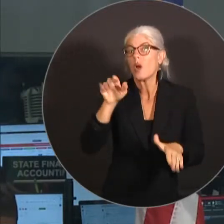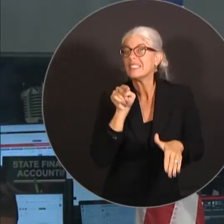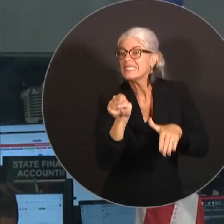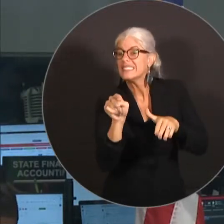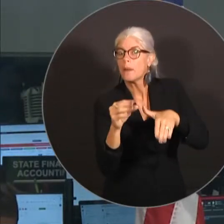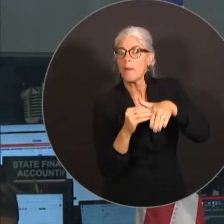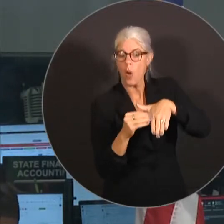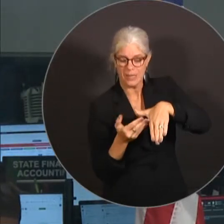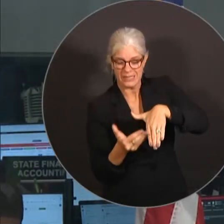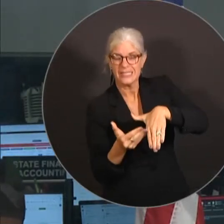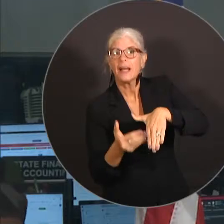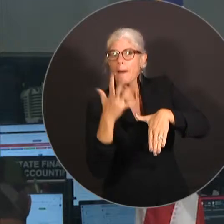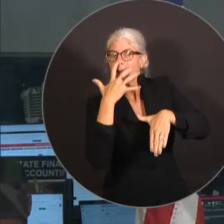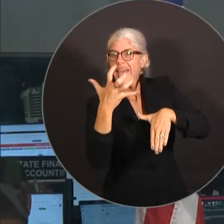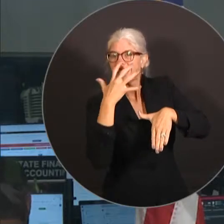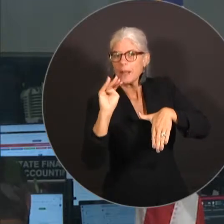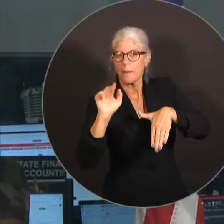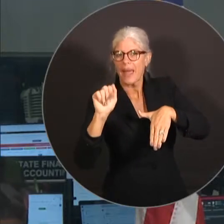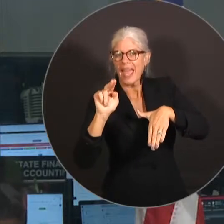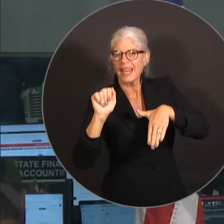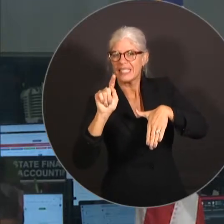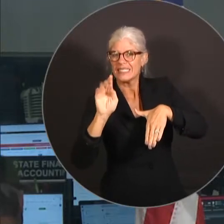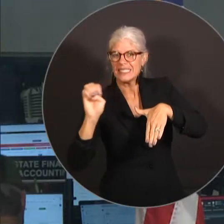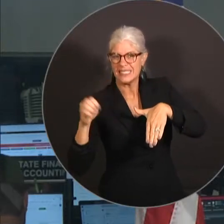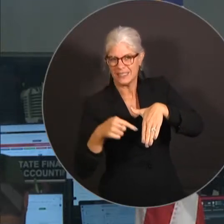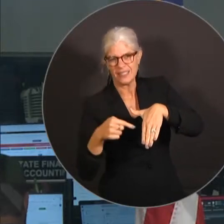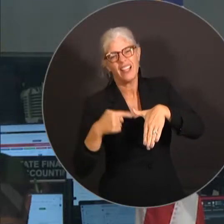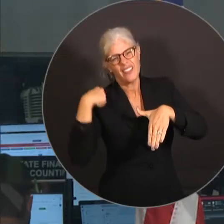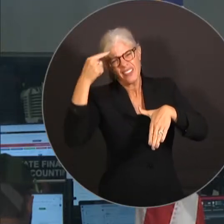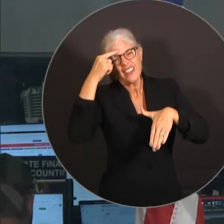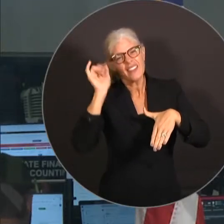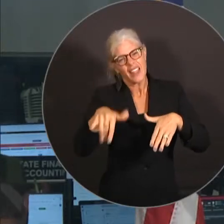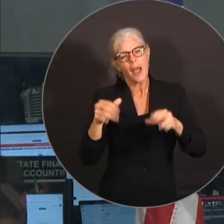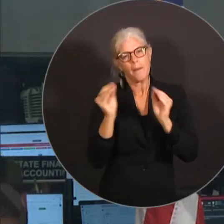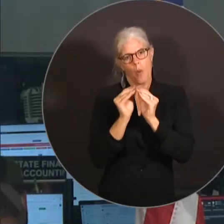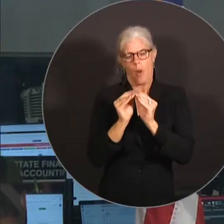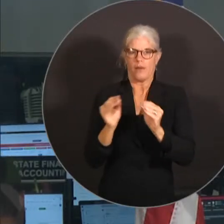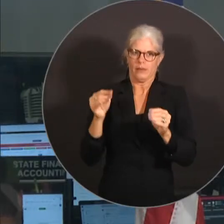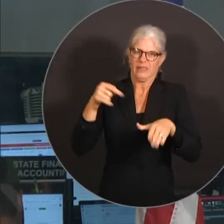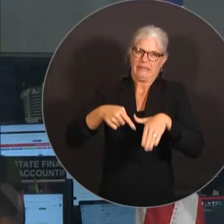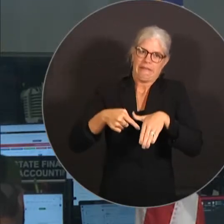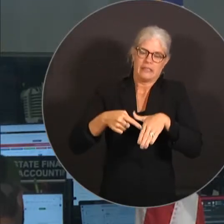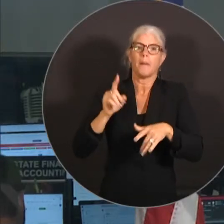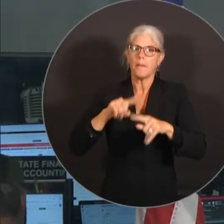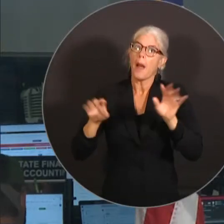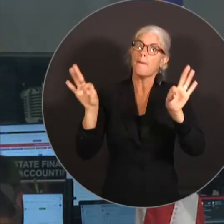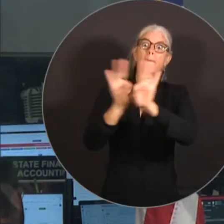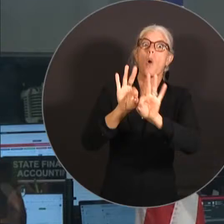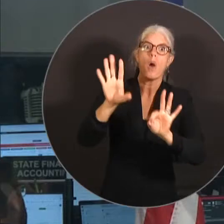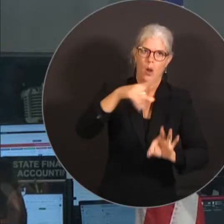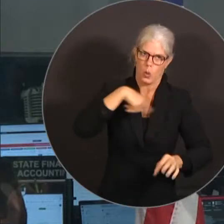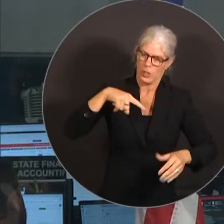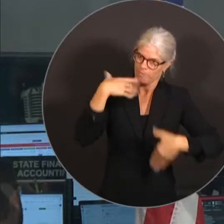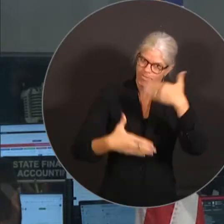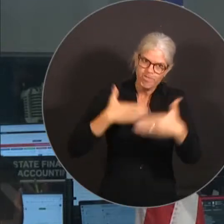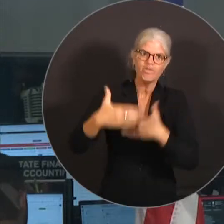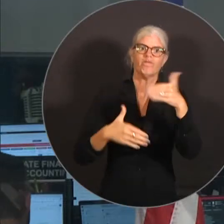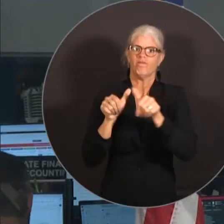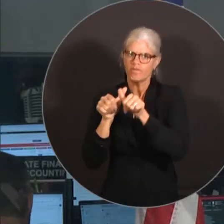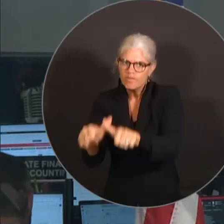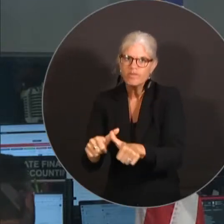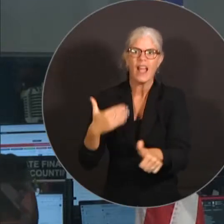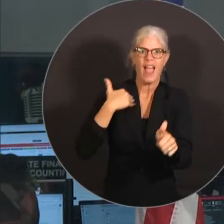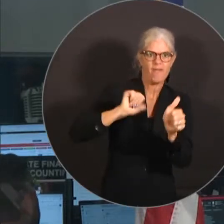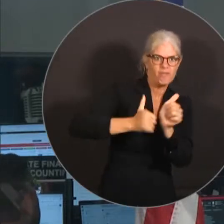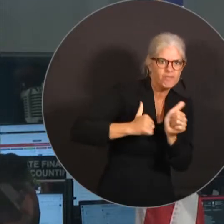it's getting some of the big impact, but we think it's really important that all services are be able to resume, and we have contingencies to be able to get